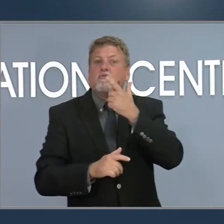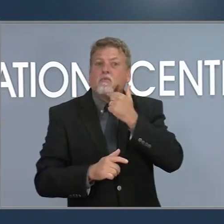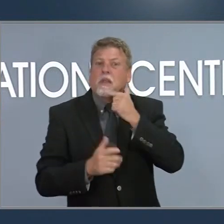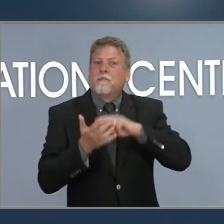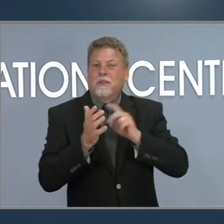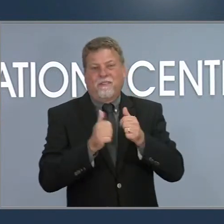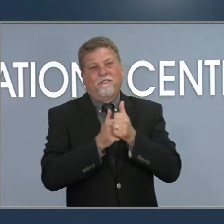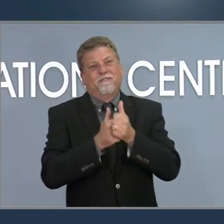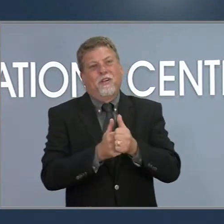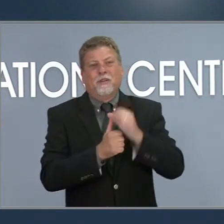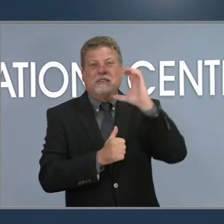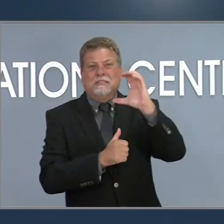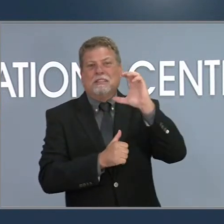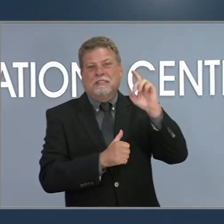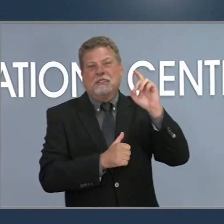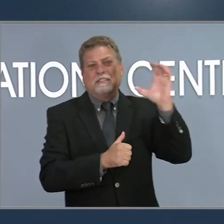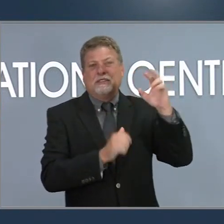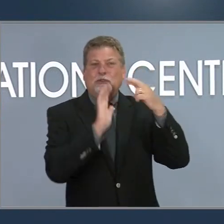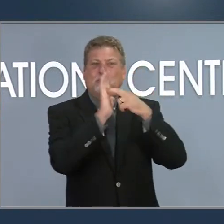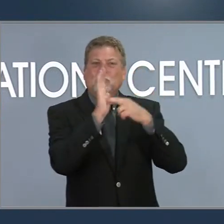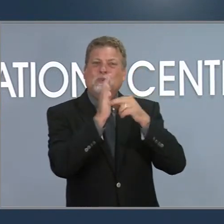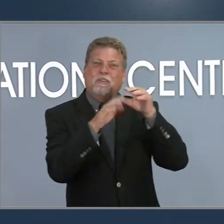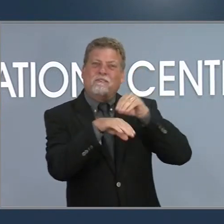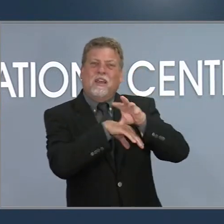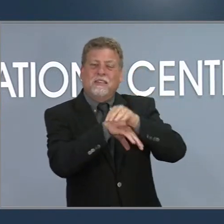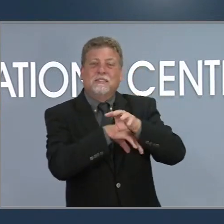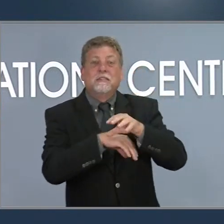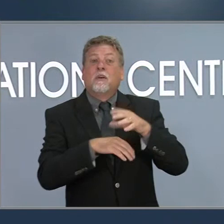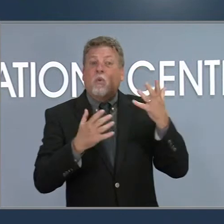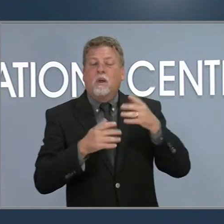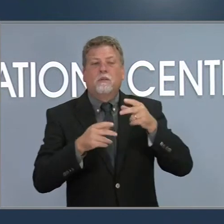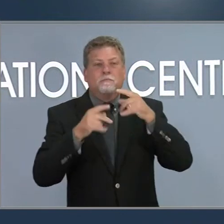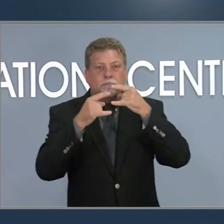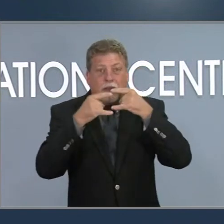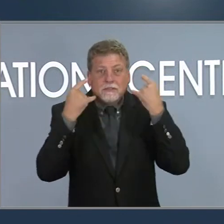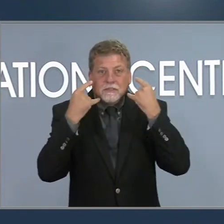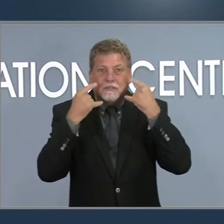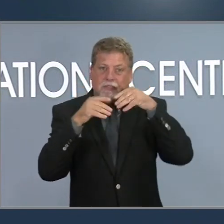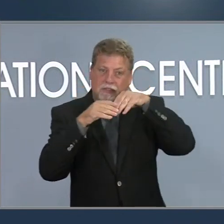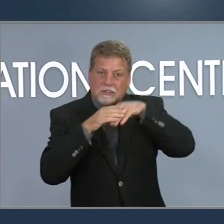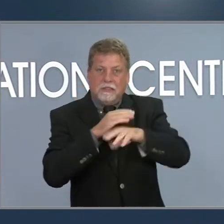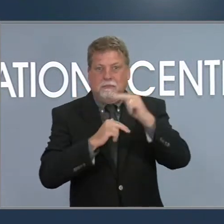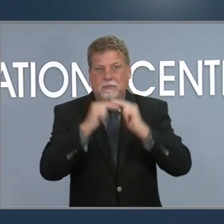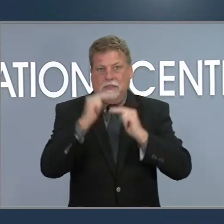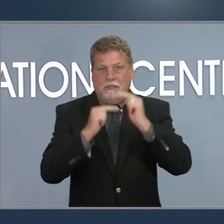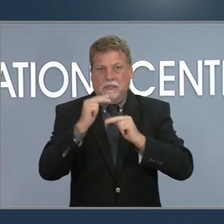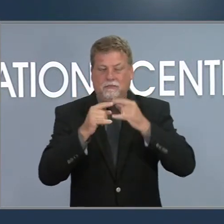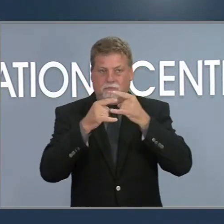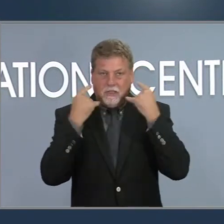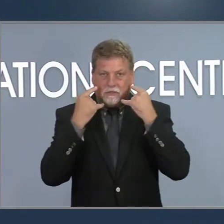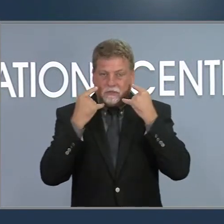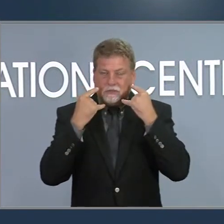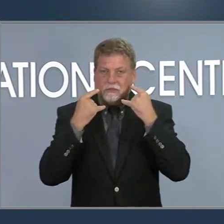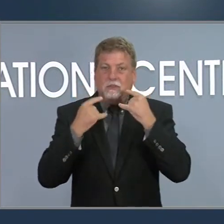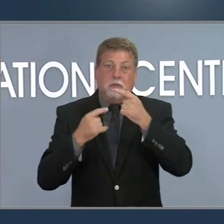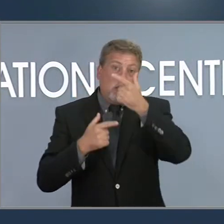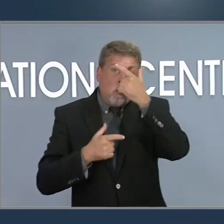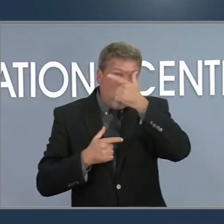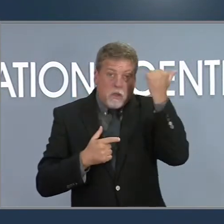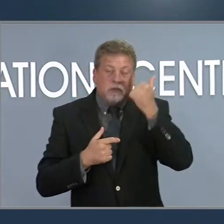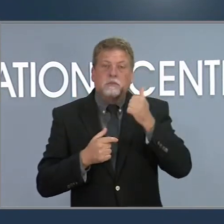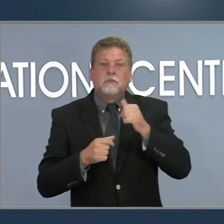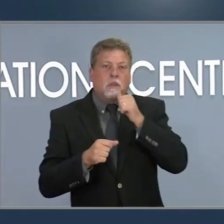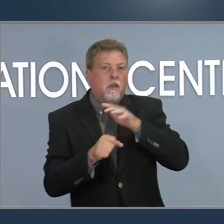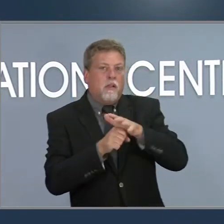the CDC guidance and wearing a mask indoors in public settings until more people are vaccinated and viral